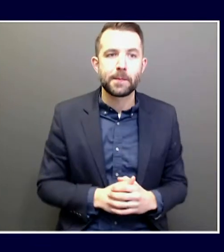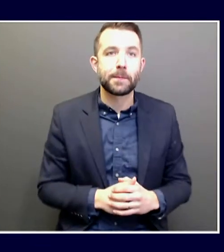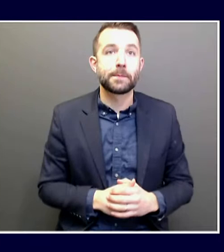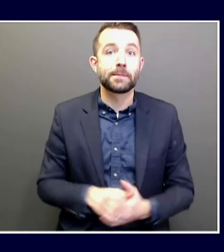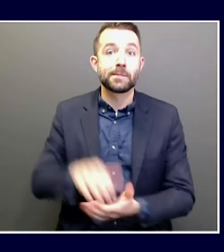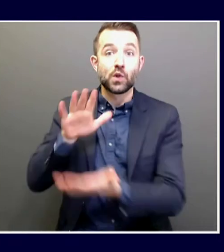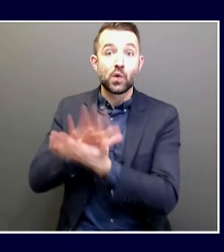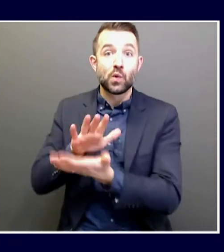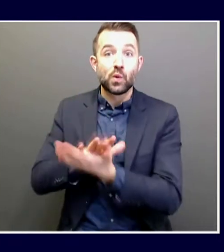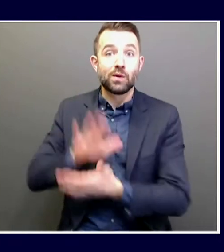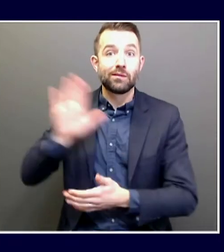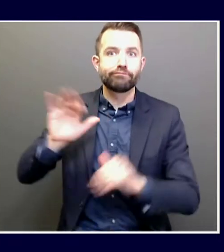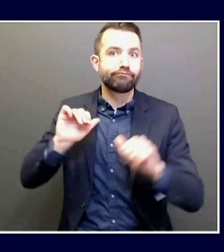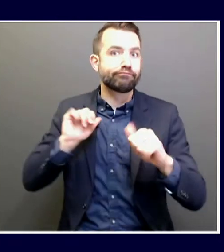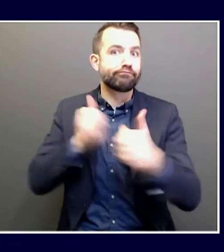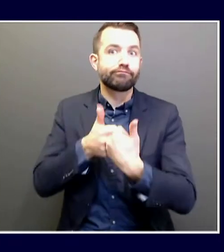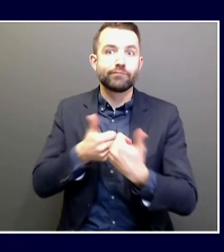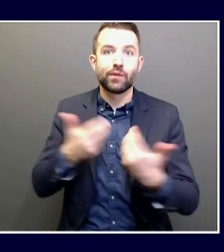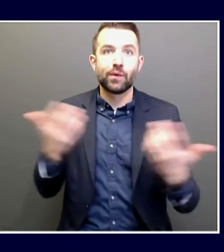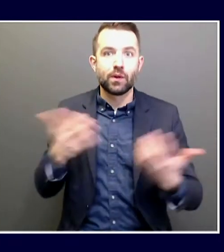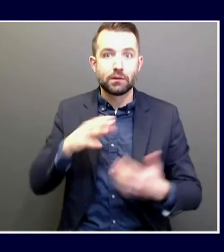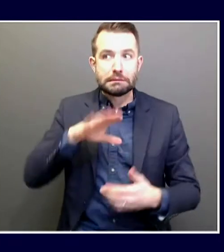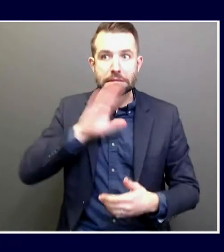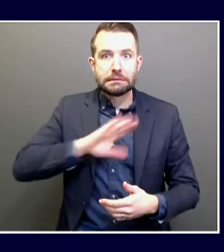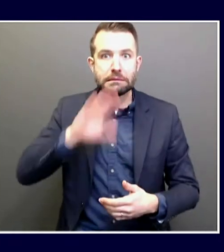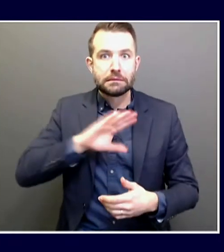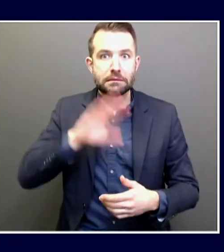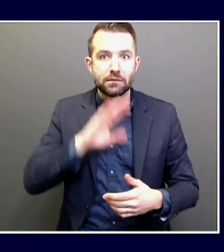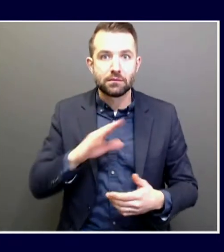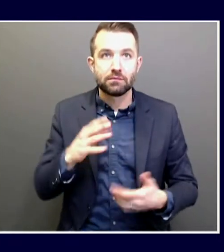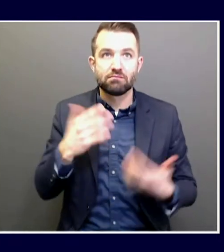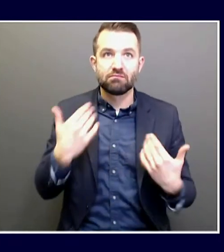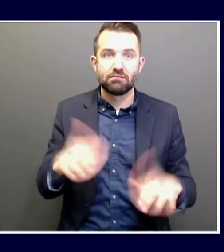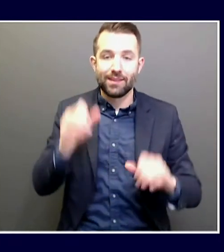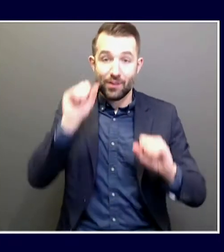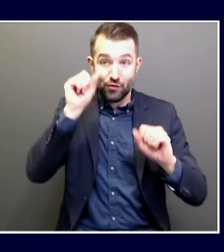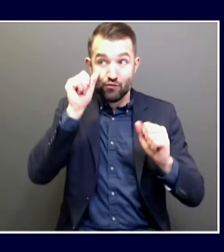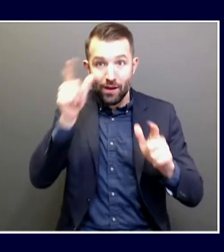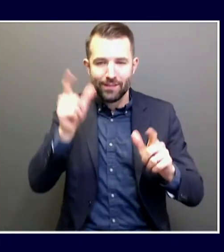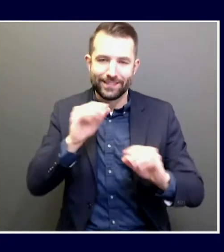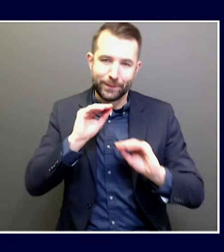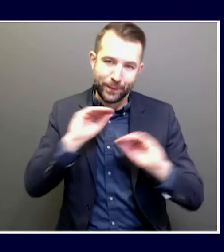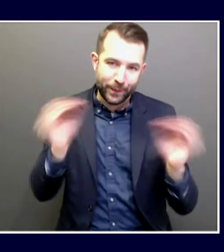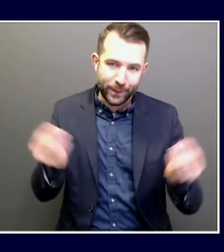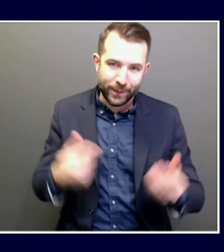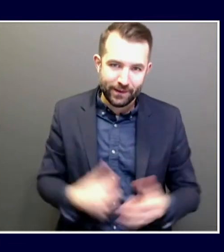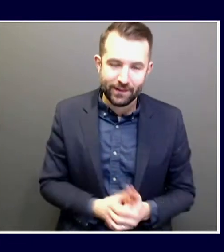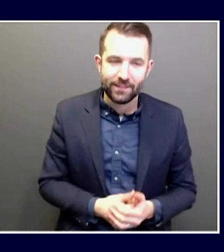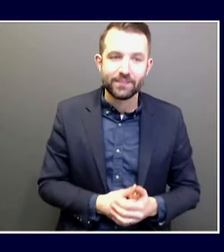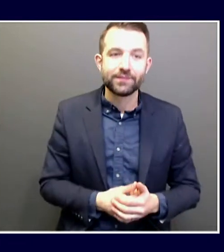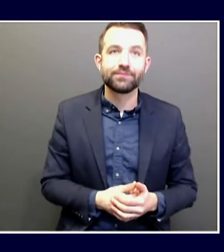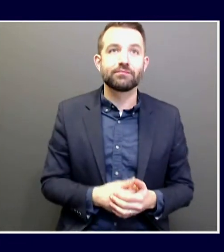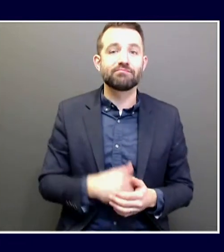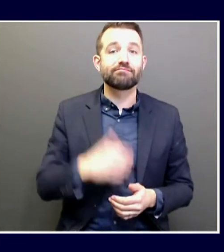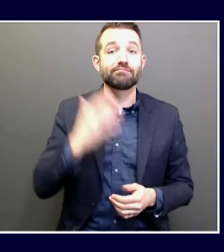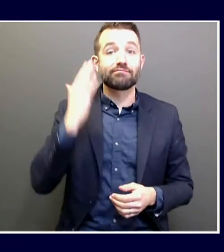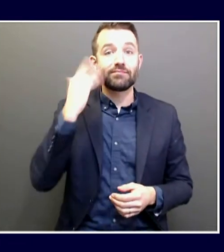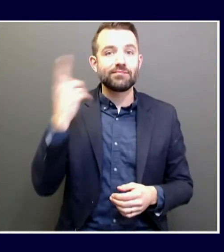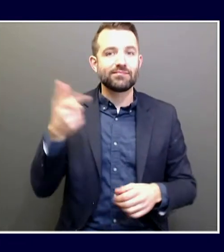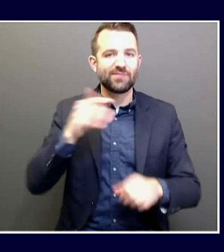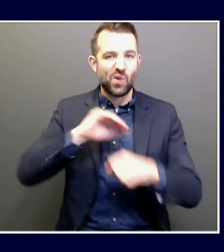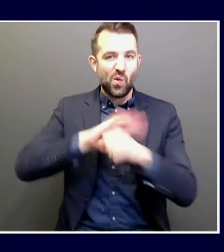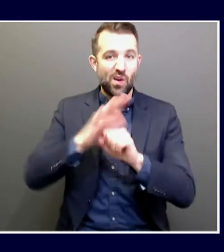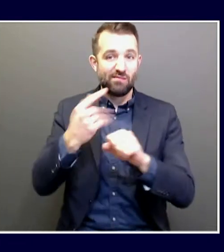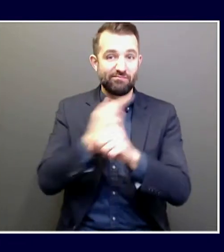with contact tracing, well, it didn't surprise us. And that's because of the Omicron variant. There